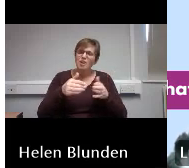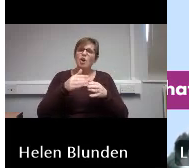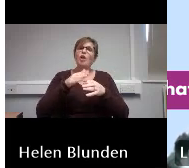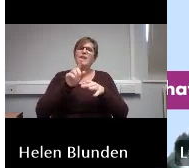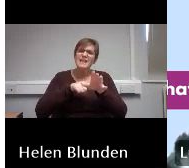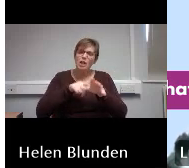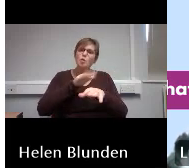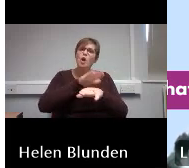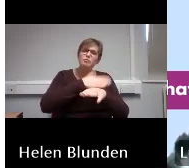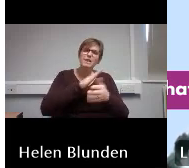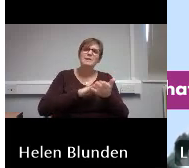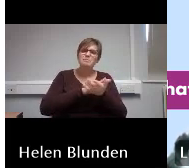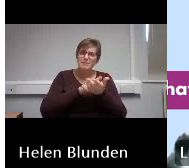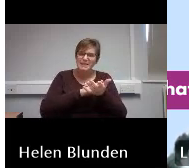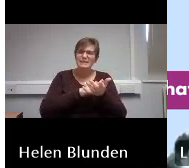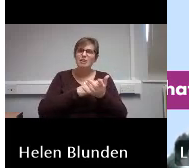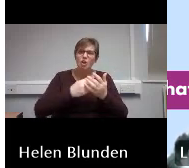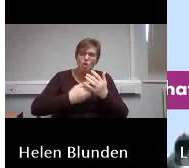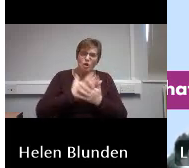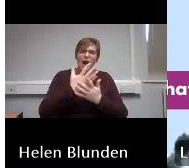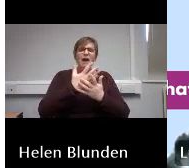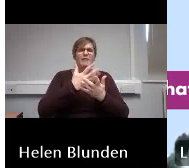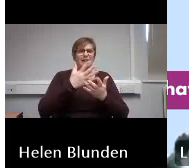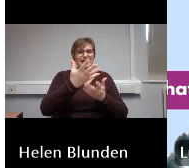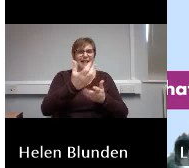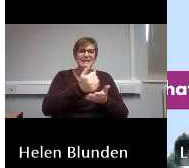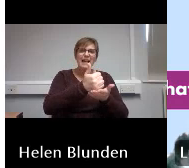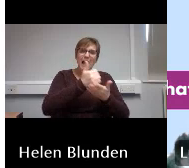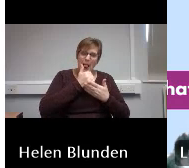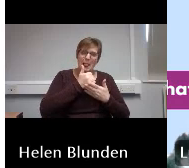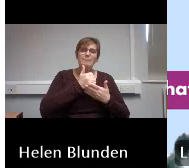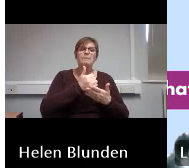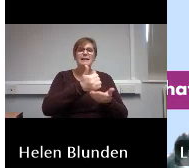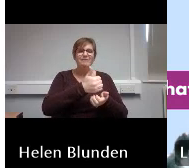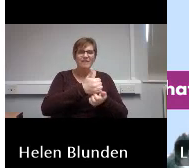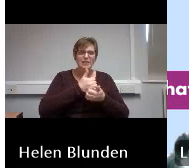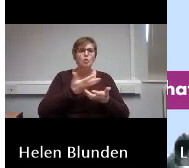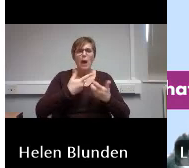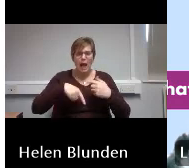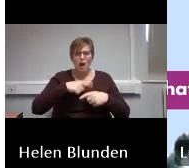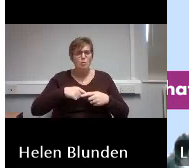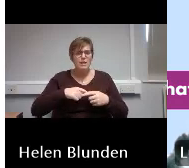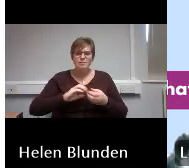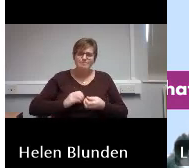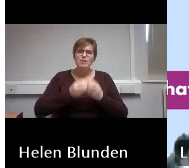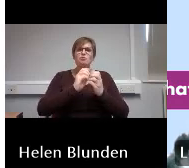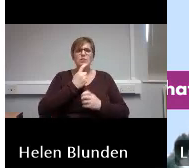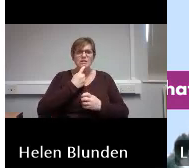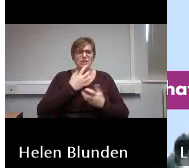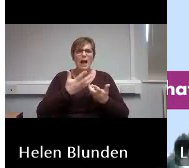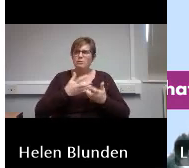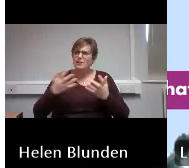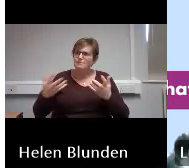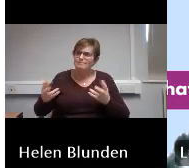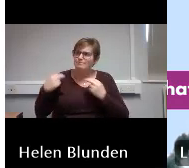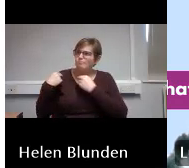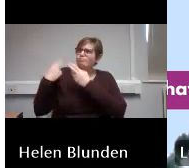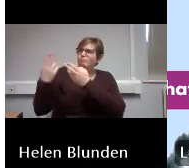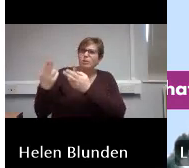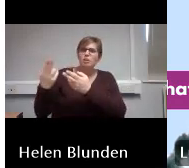advice. So the key things for us really are about how do we build resilience? How do we empower trusted adults? How